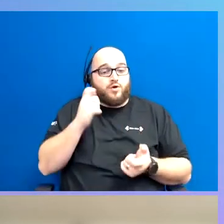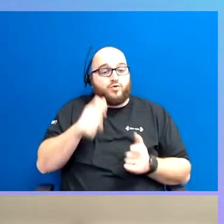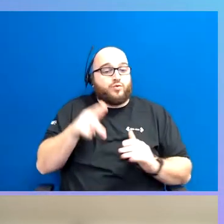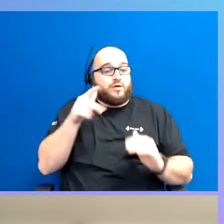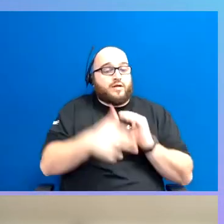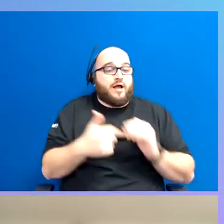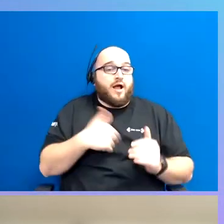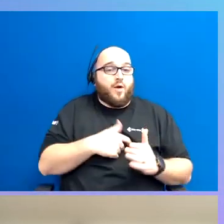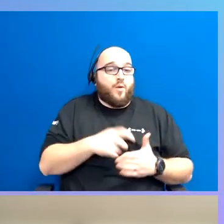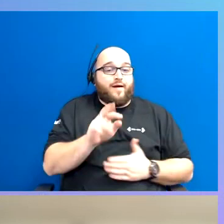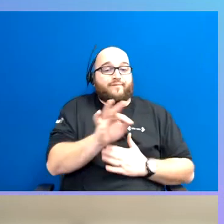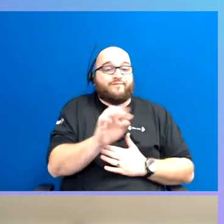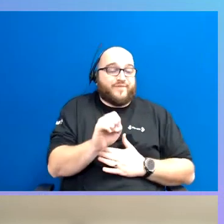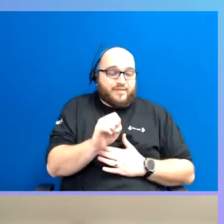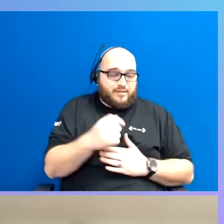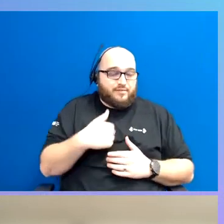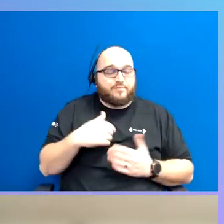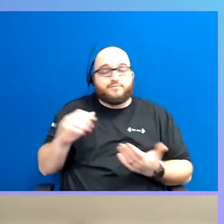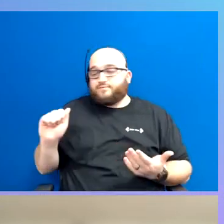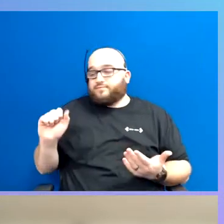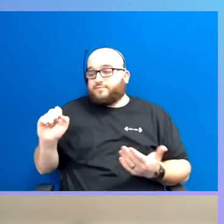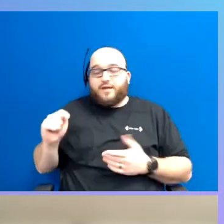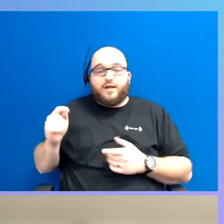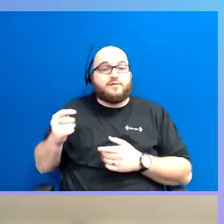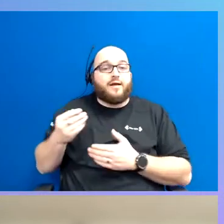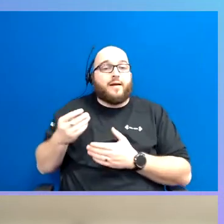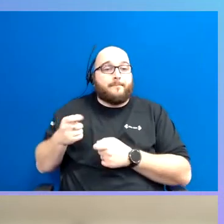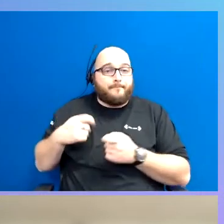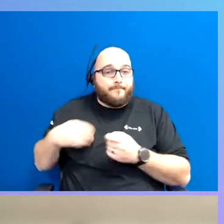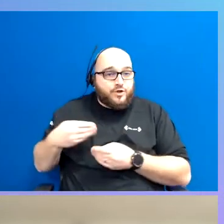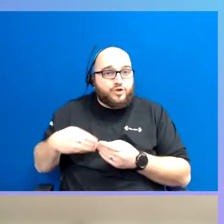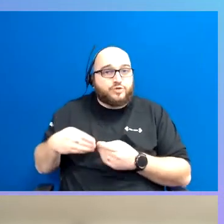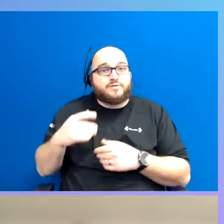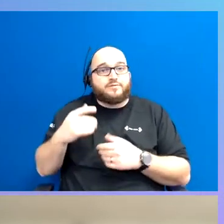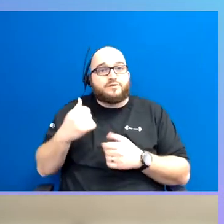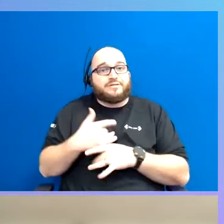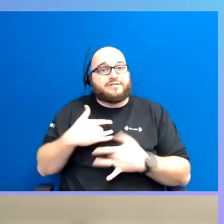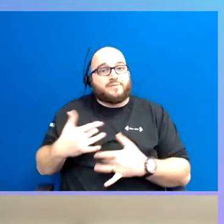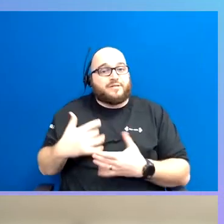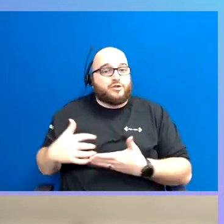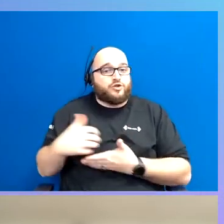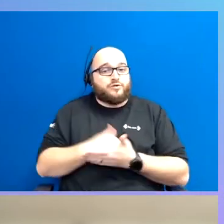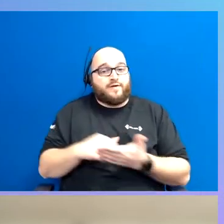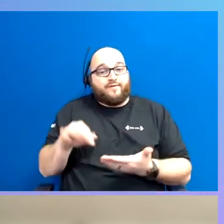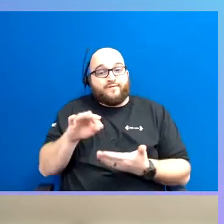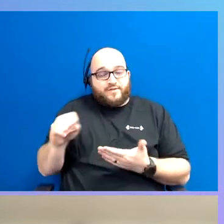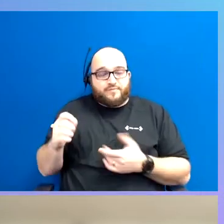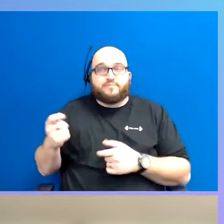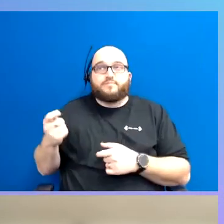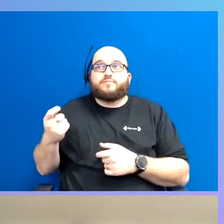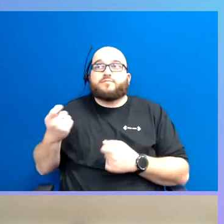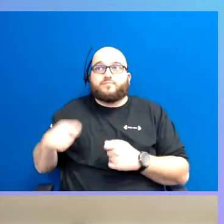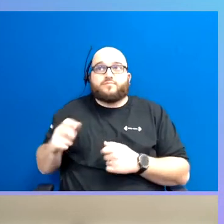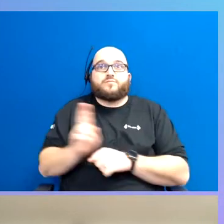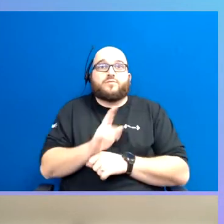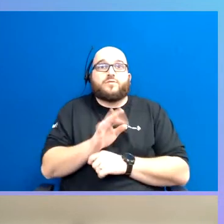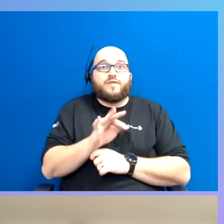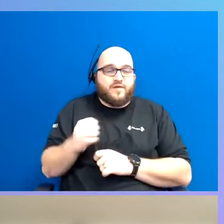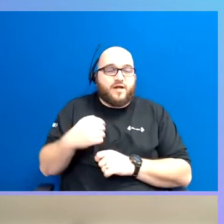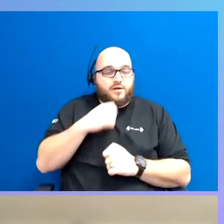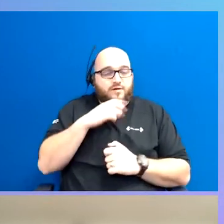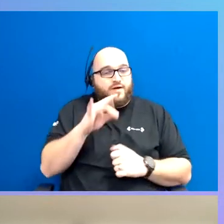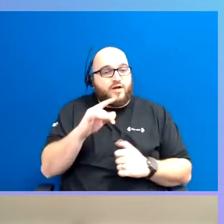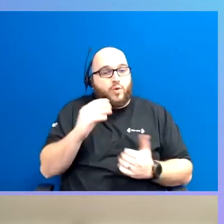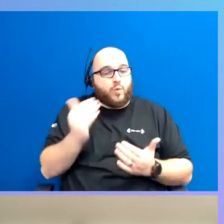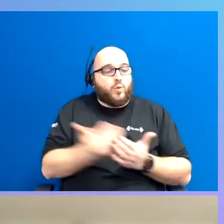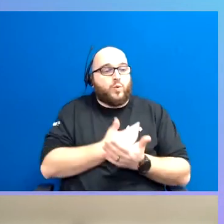fees, and asset management business, fund management make money from fees. So we're using our fees, we have to find other revenue. So